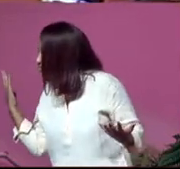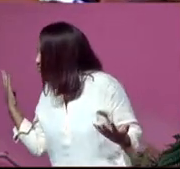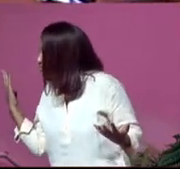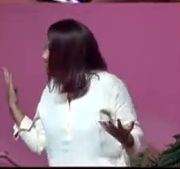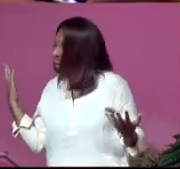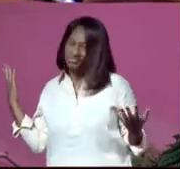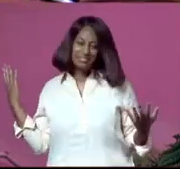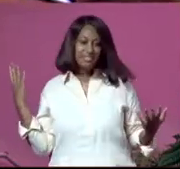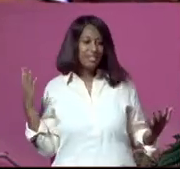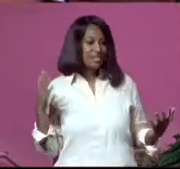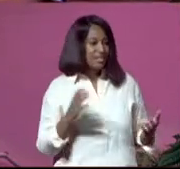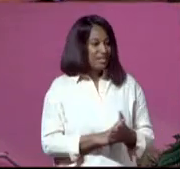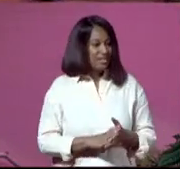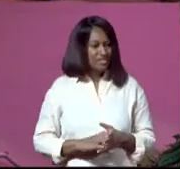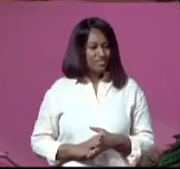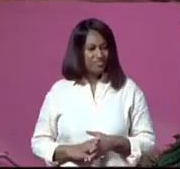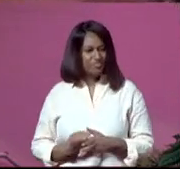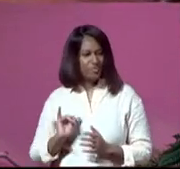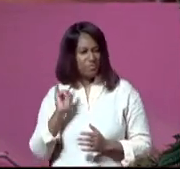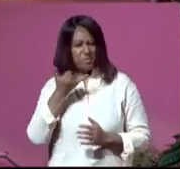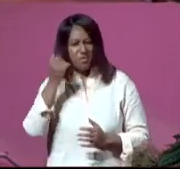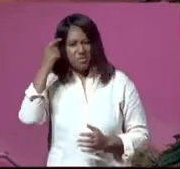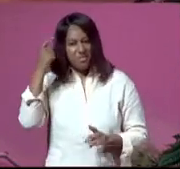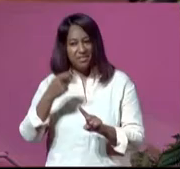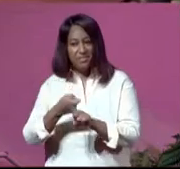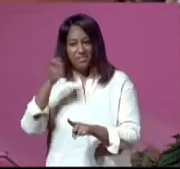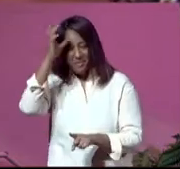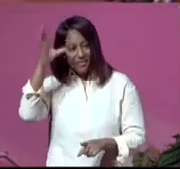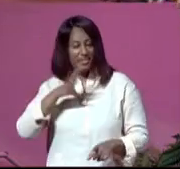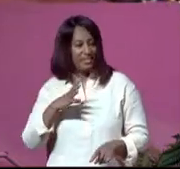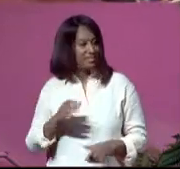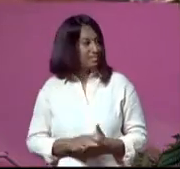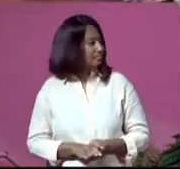that misogynistic stuff. It ain't got nothing to do with that.